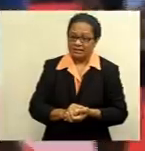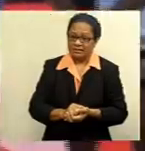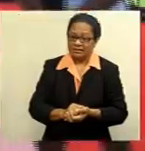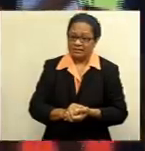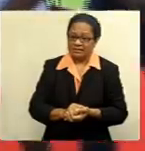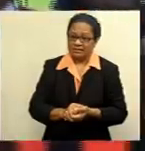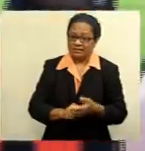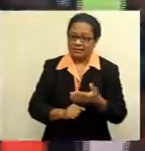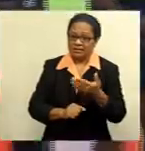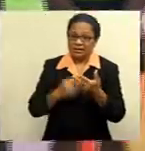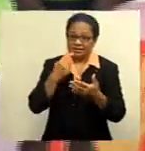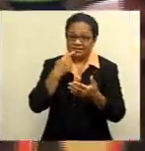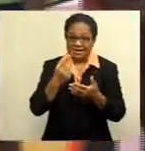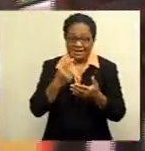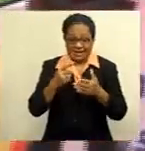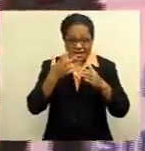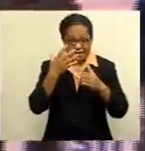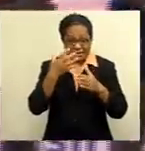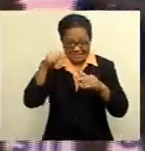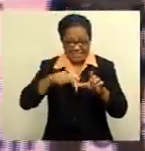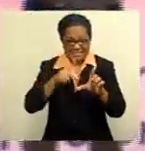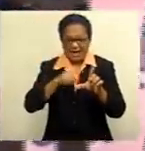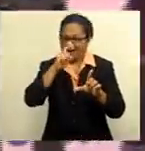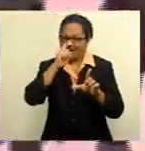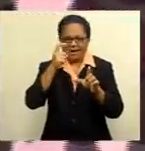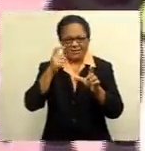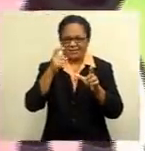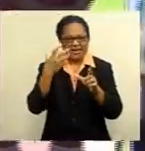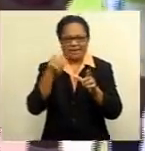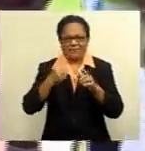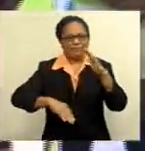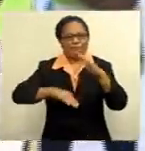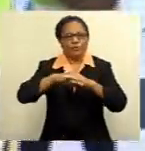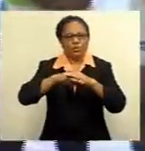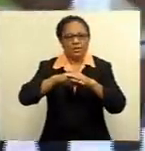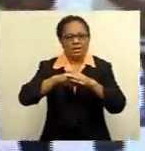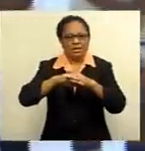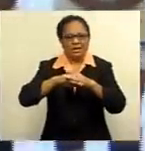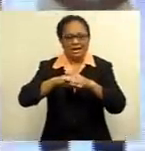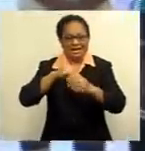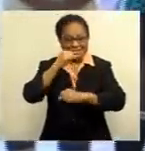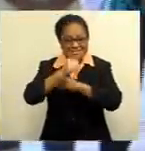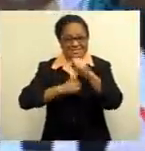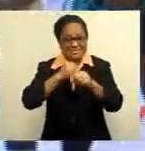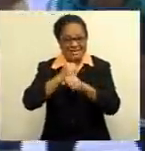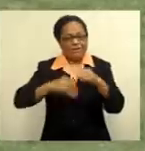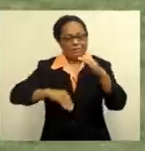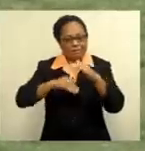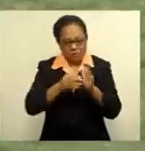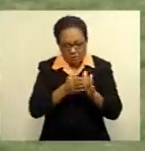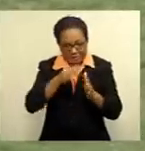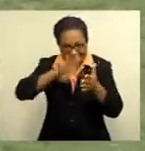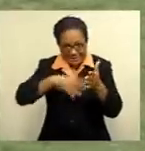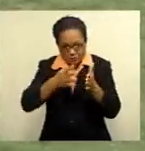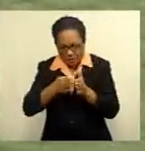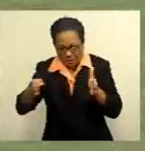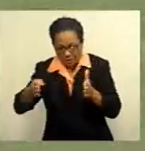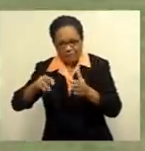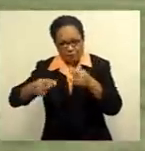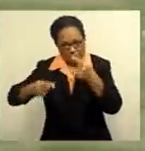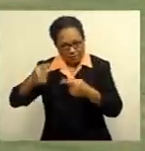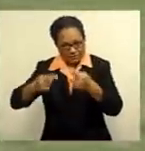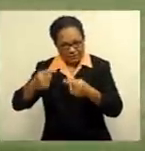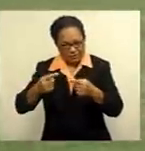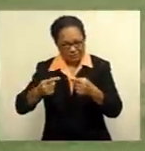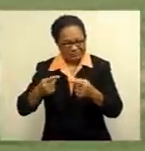a full season this year is an untenable option for the league, and therefore we